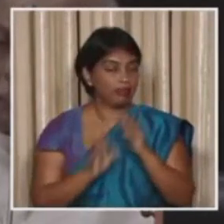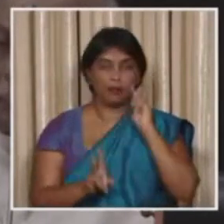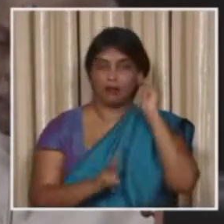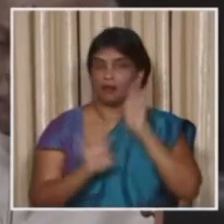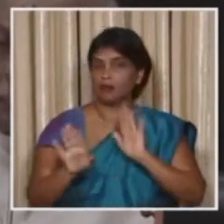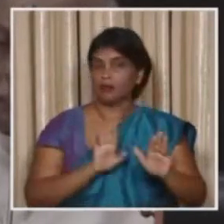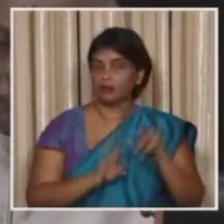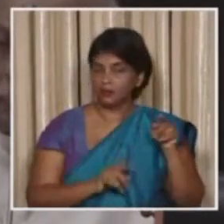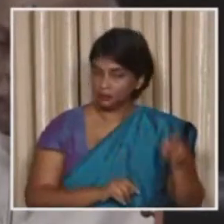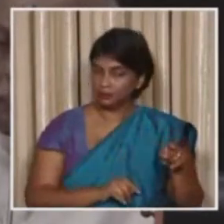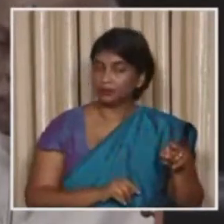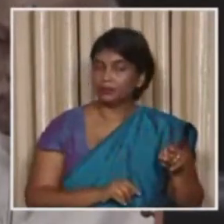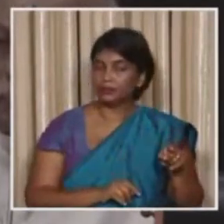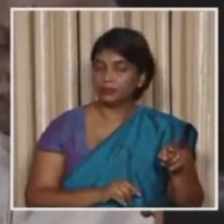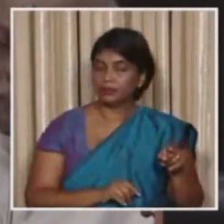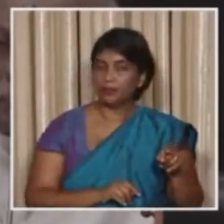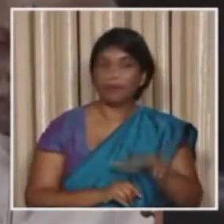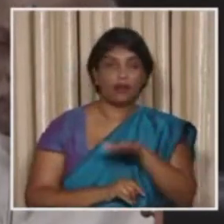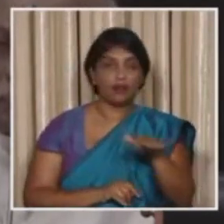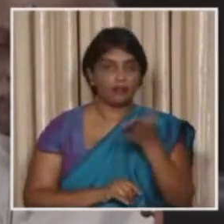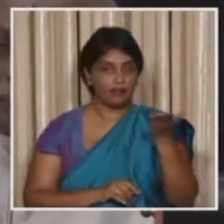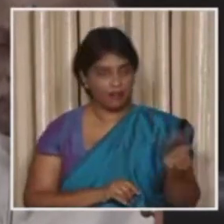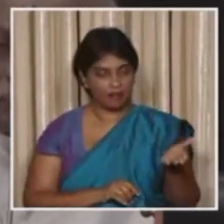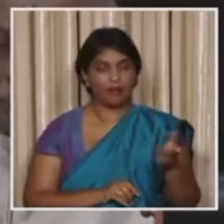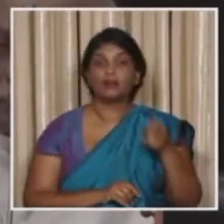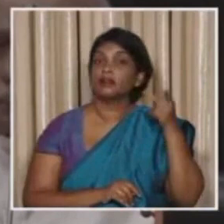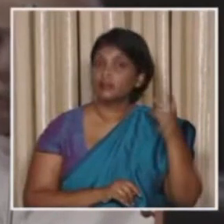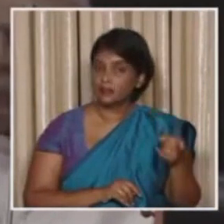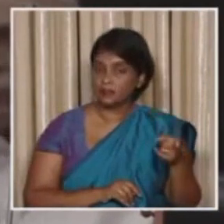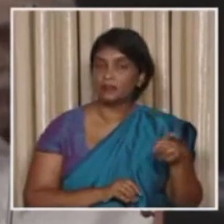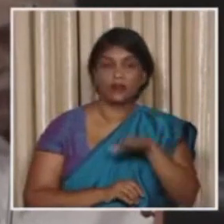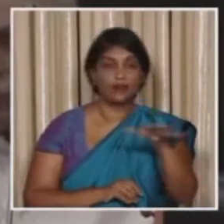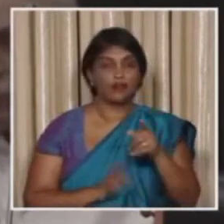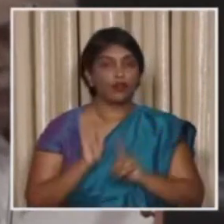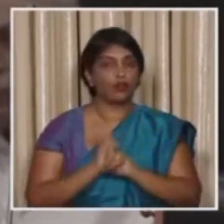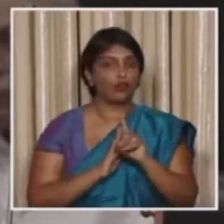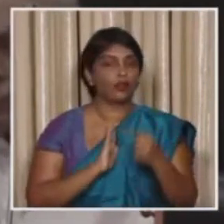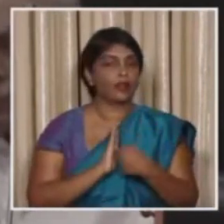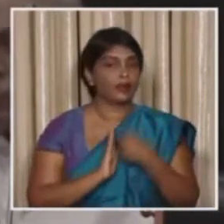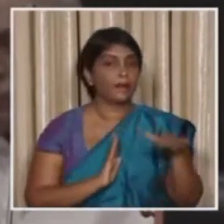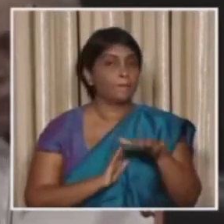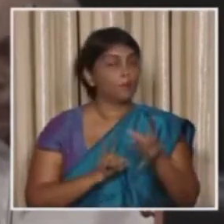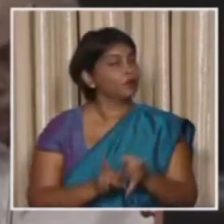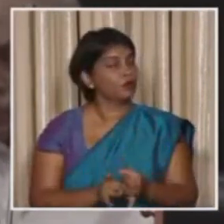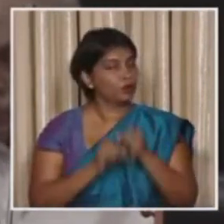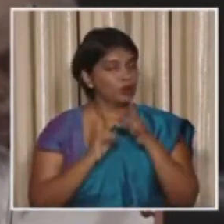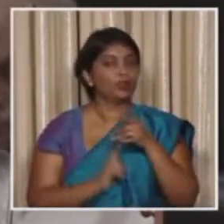districts have been made available for viewing by the members of Parliament in the relevant districts,